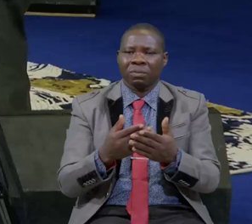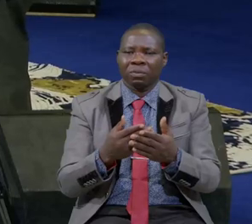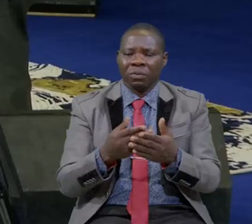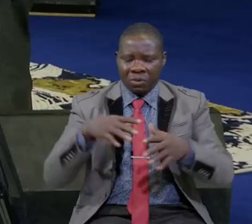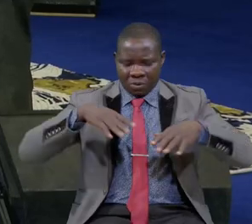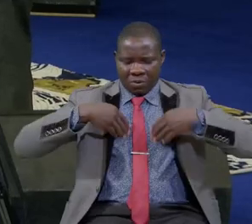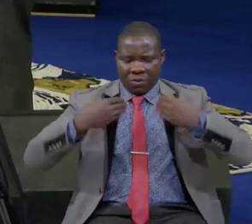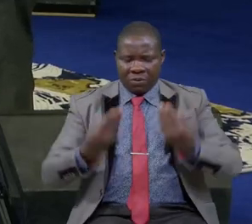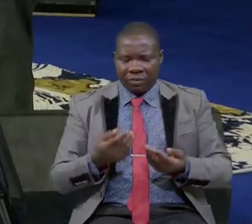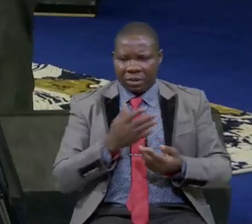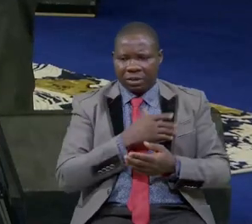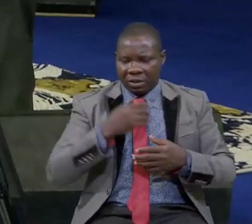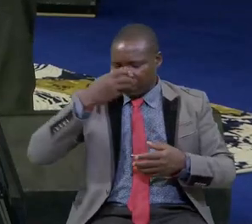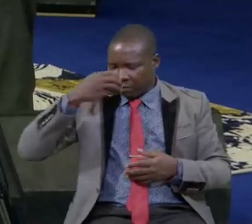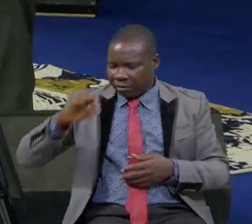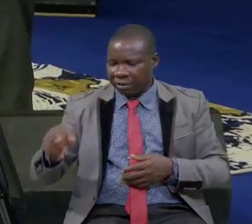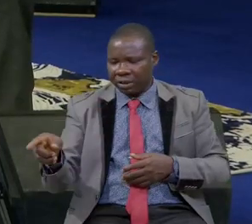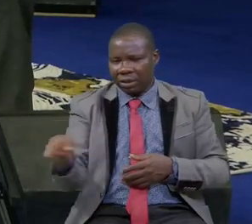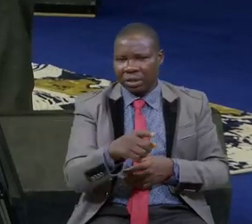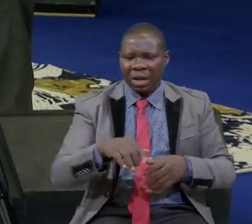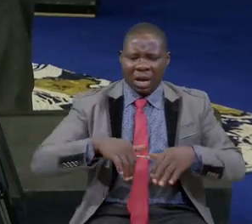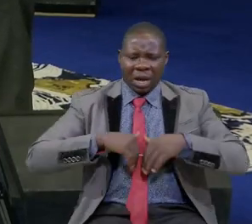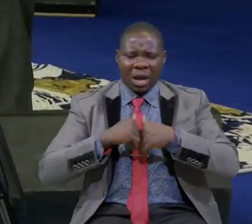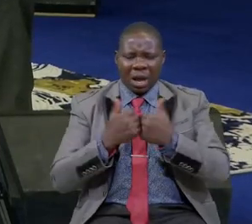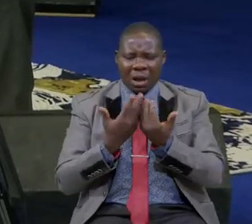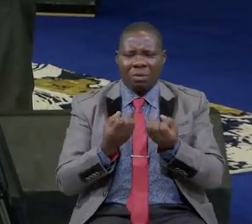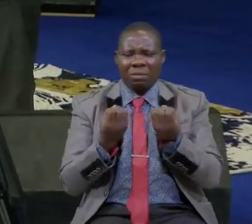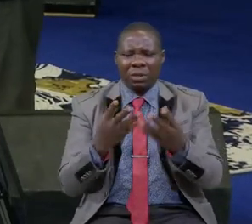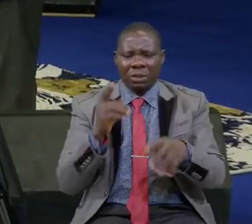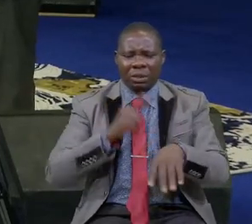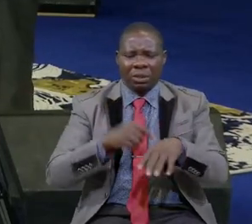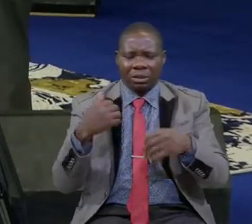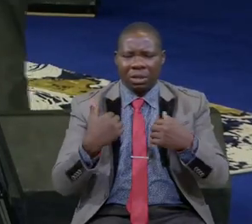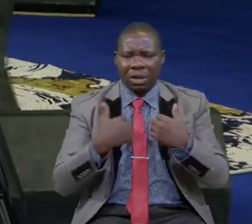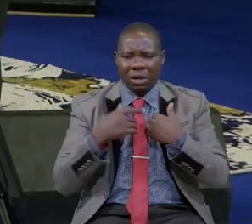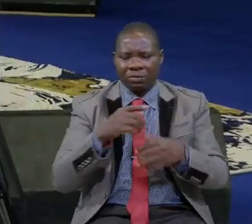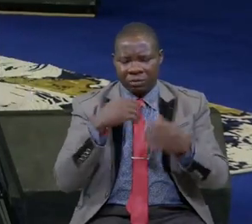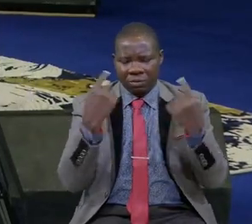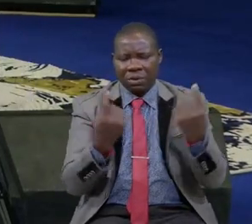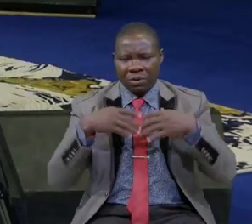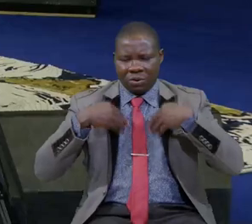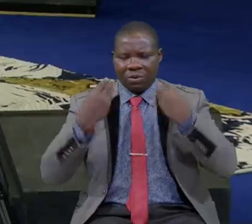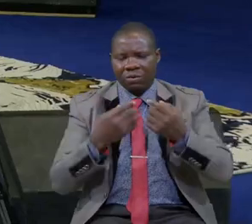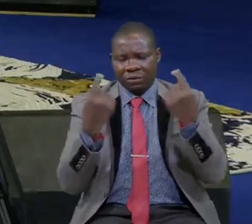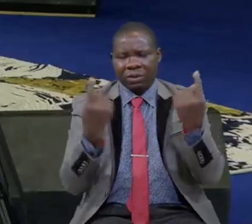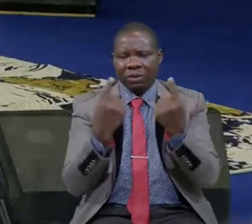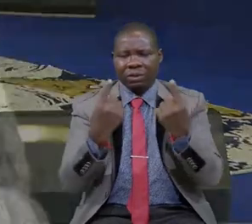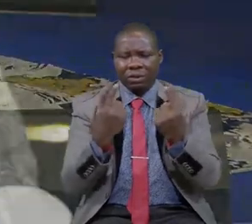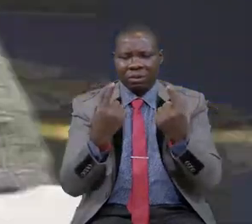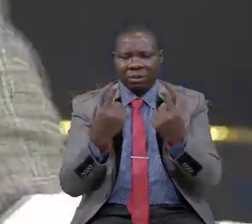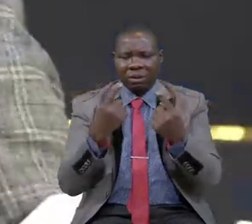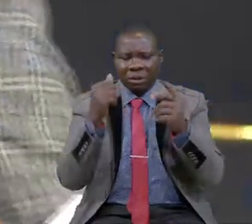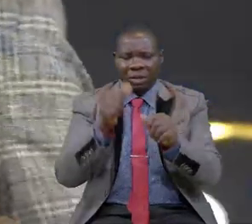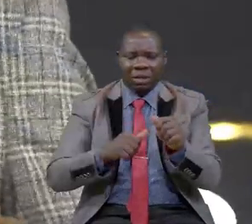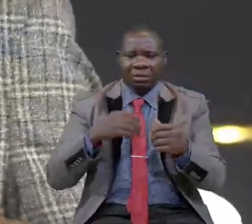forsaketh them. How many times have you confessed sin? Some do it every Sunday, but they don't